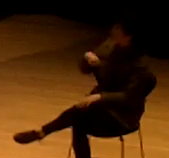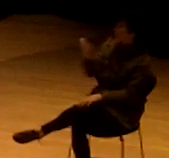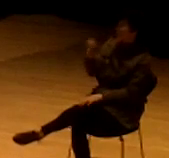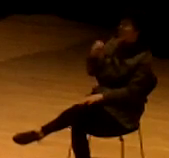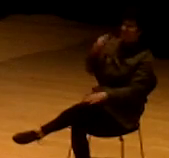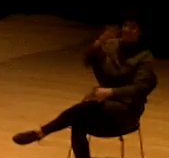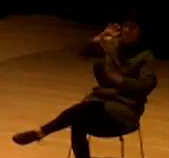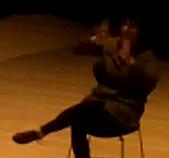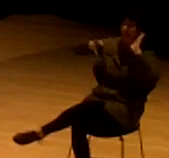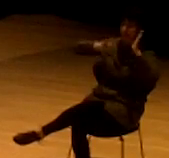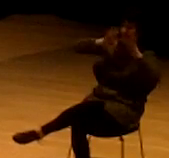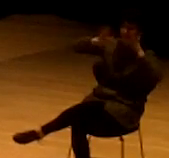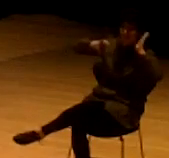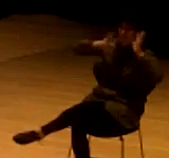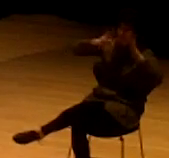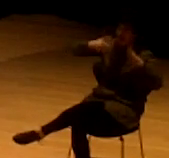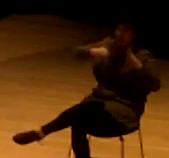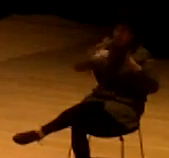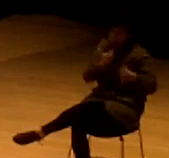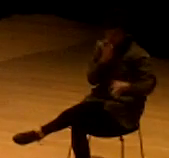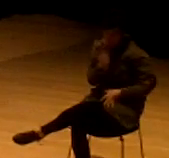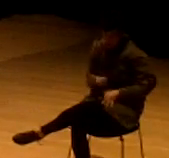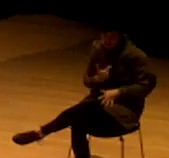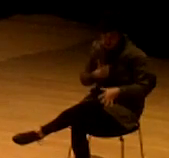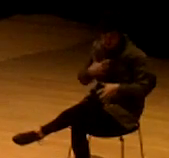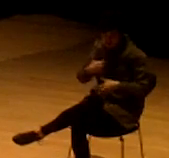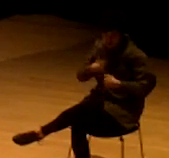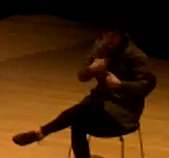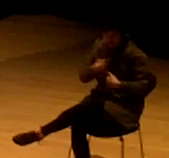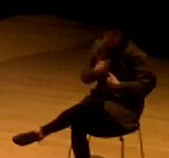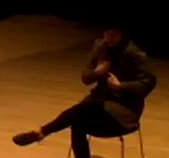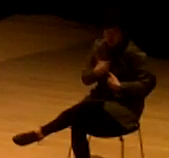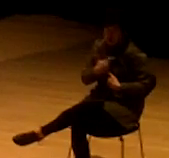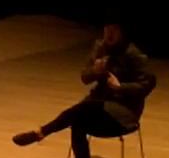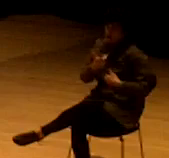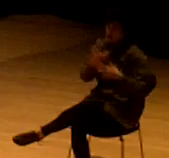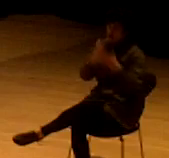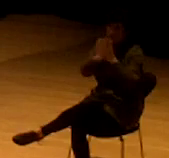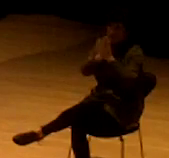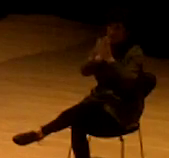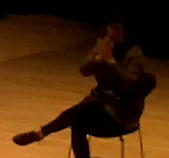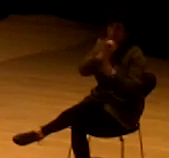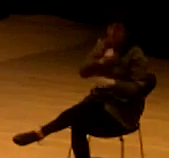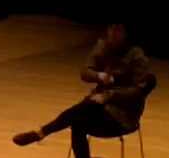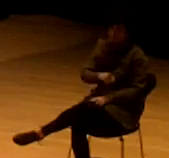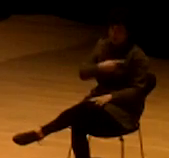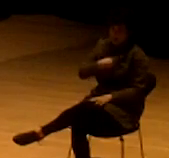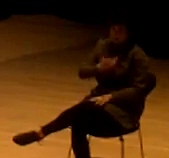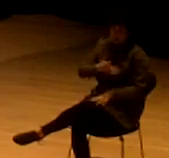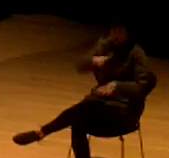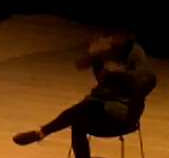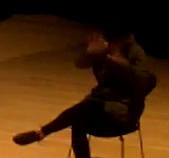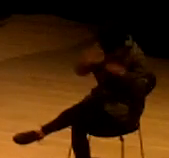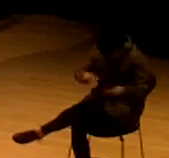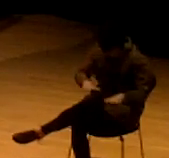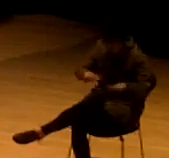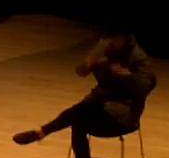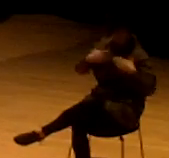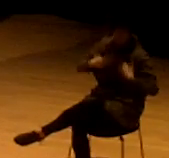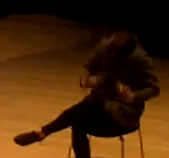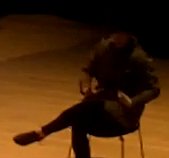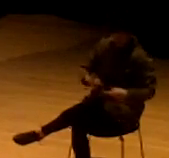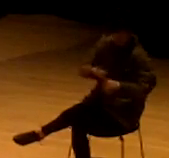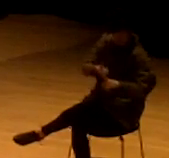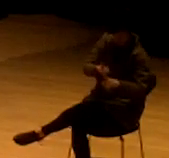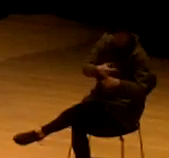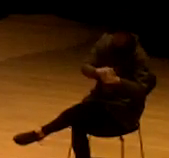Yes. Well, I trust the body. I mean, I really am a worshiper of the body, and it's like I trust it more than